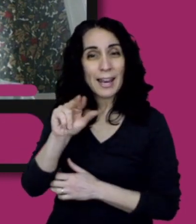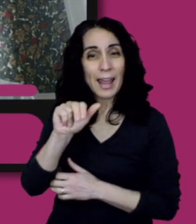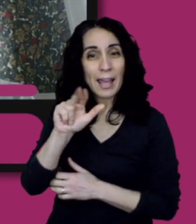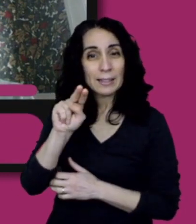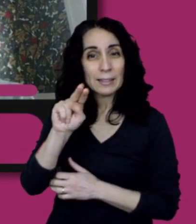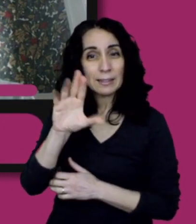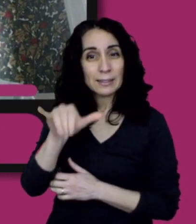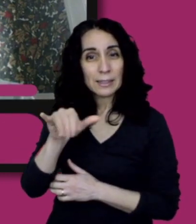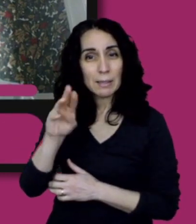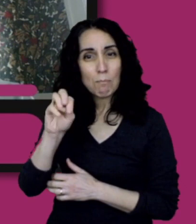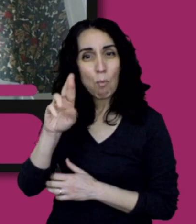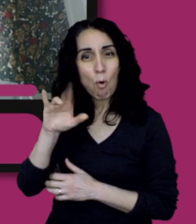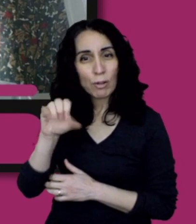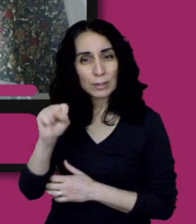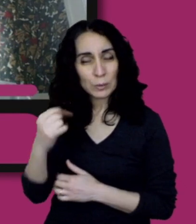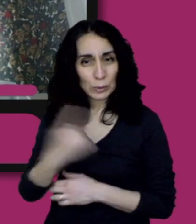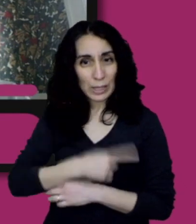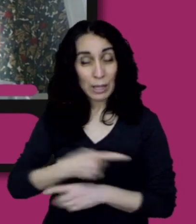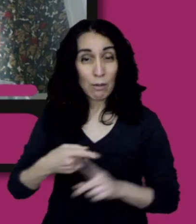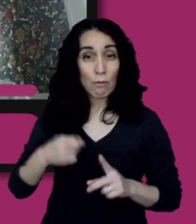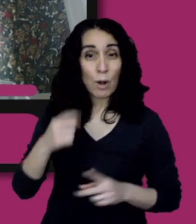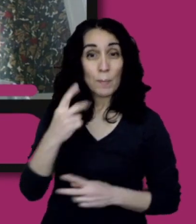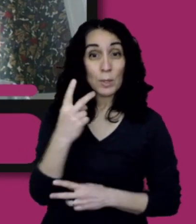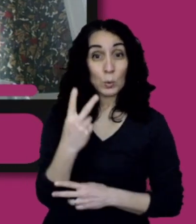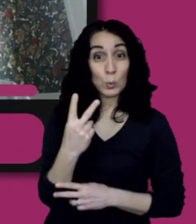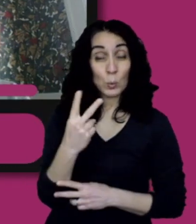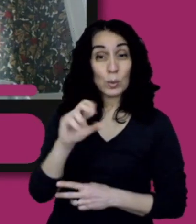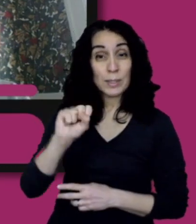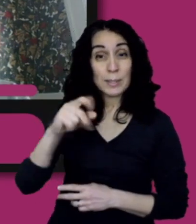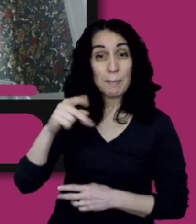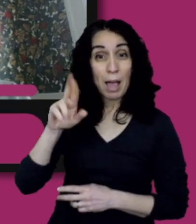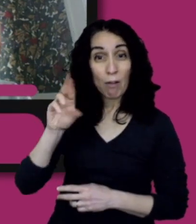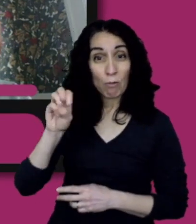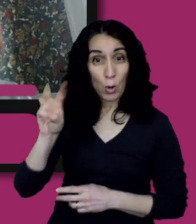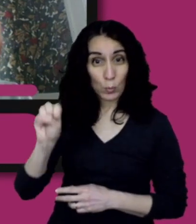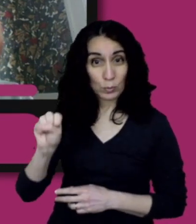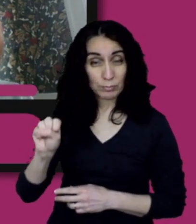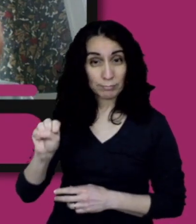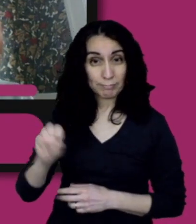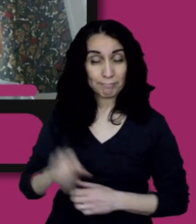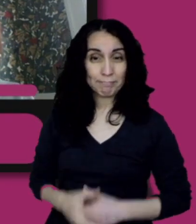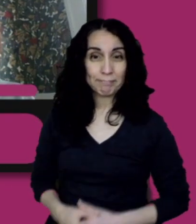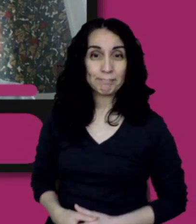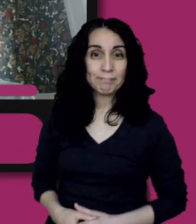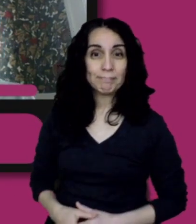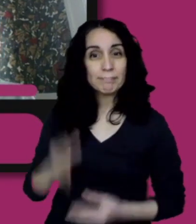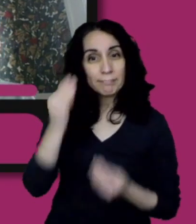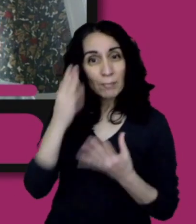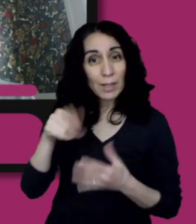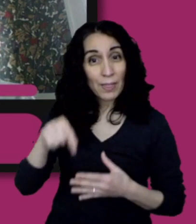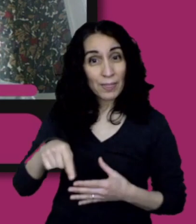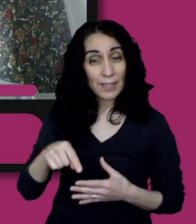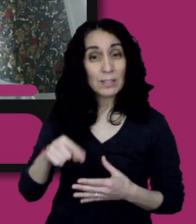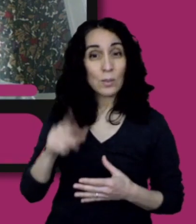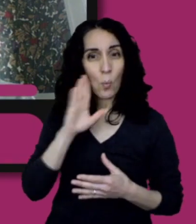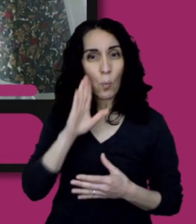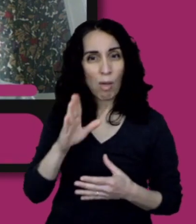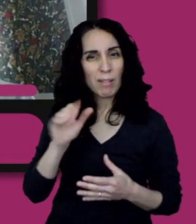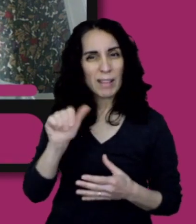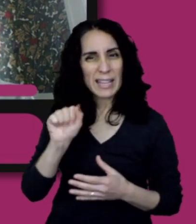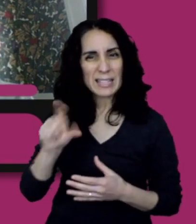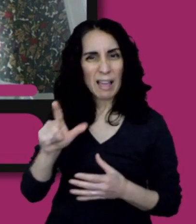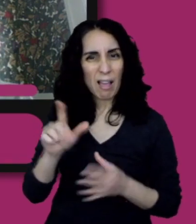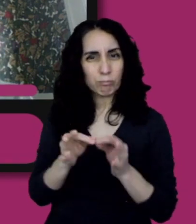from Two Sparrows. I want to let you all know that this broadcast will be ASL interpreted, and that will